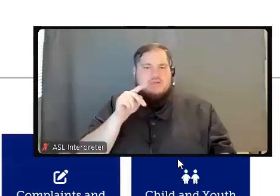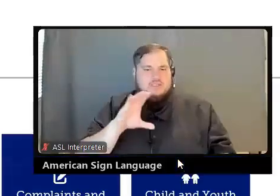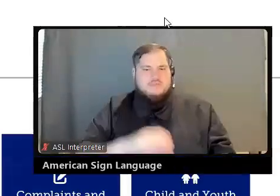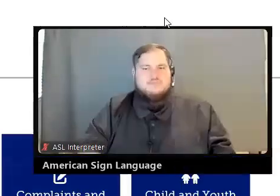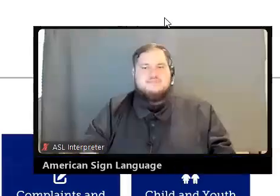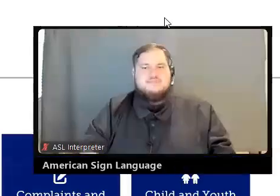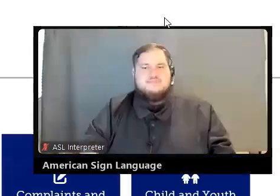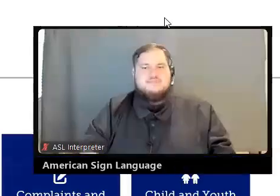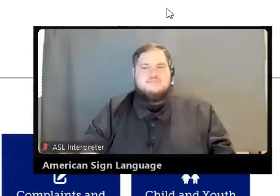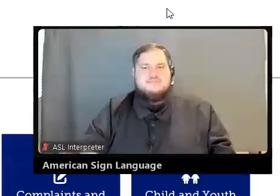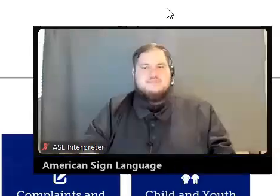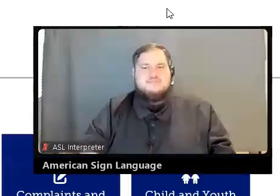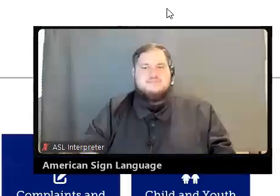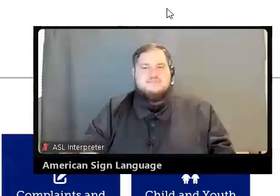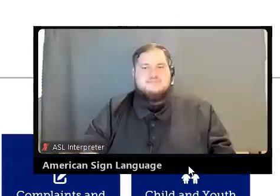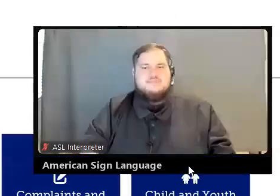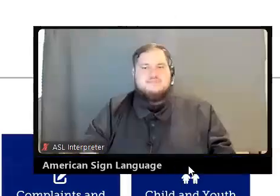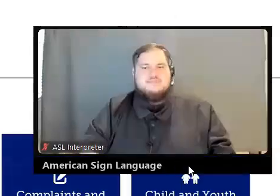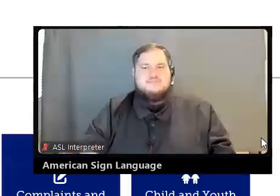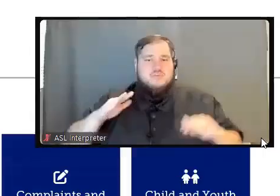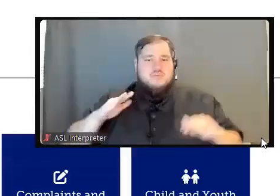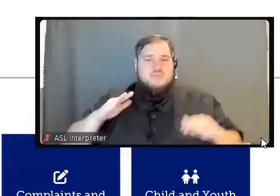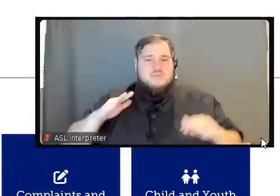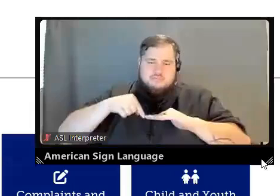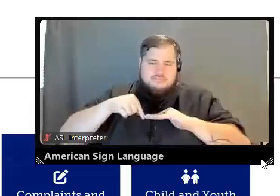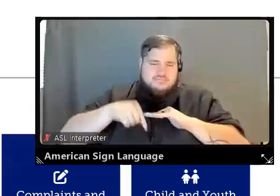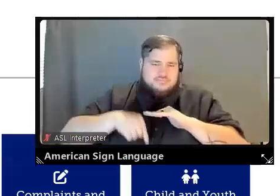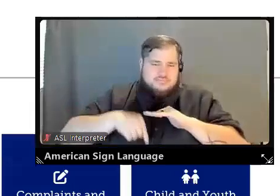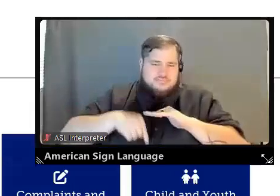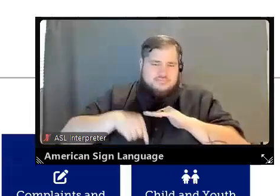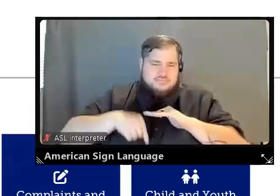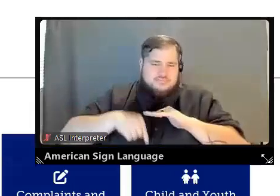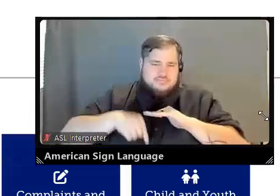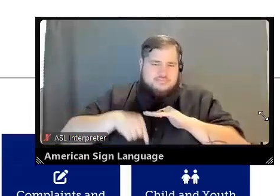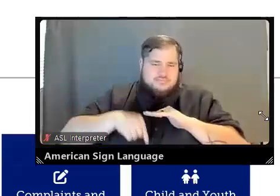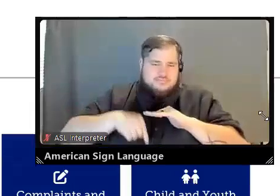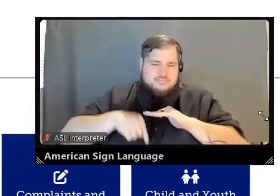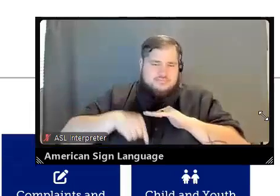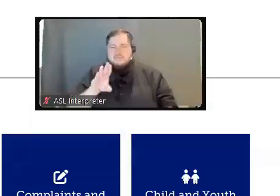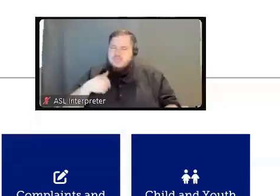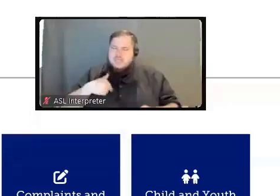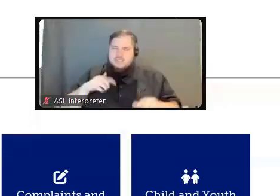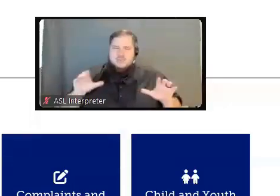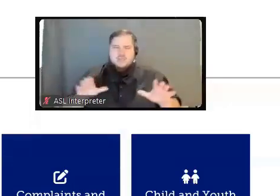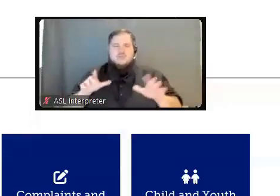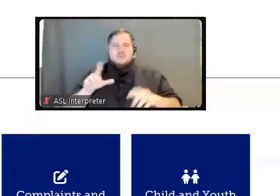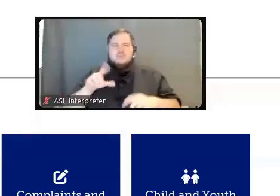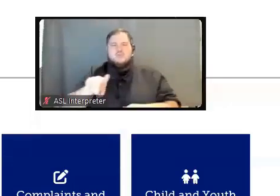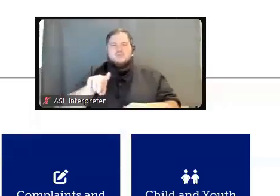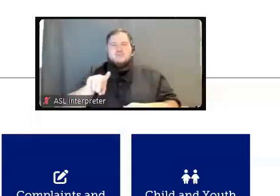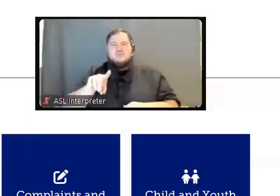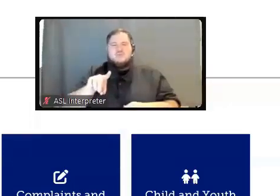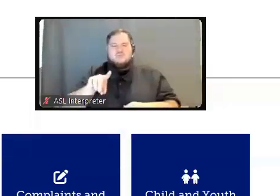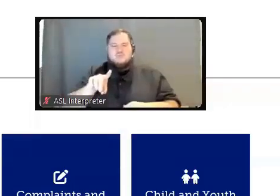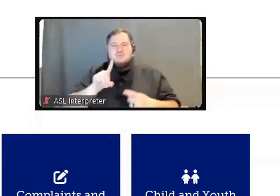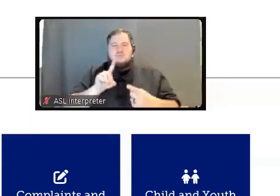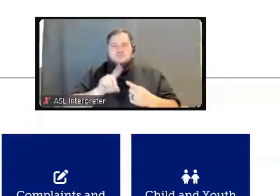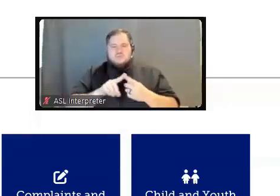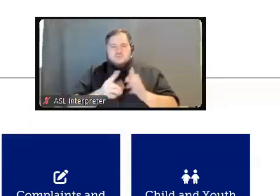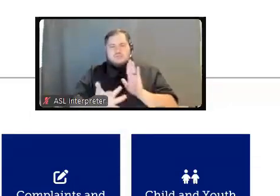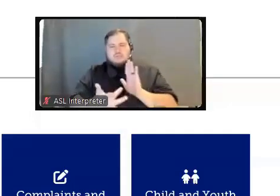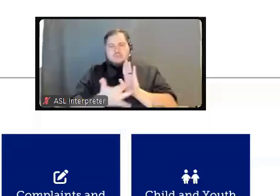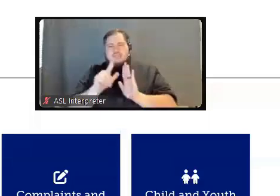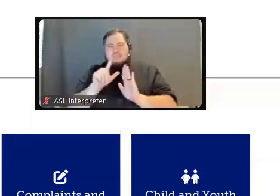If you haven't yet dove into Performance Hub, I highly encourage that you click the link that Lauren, my